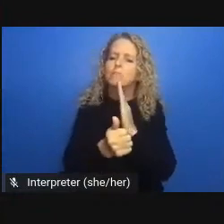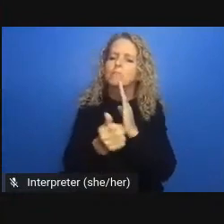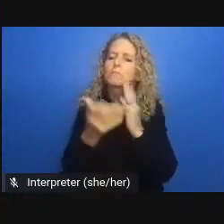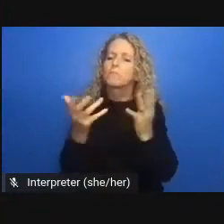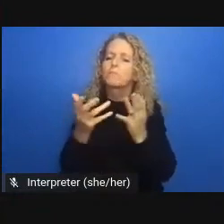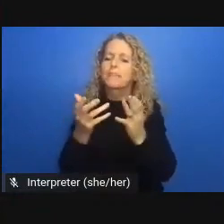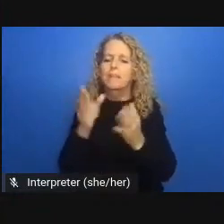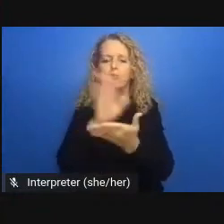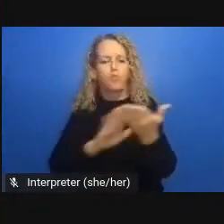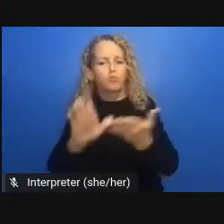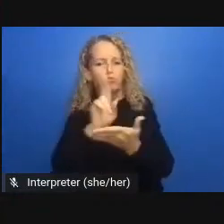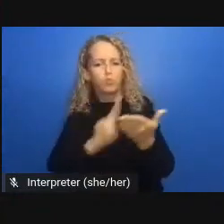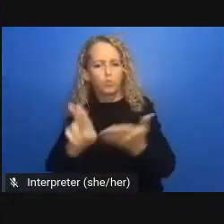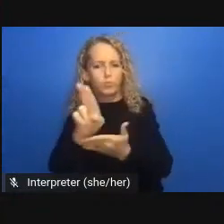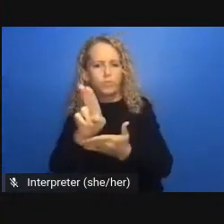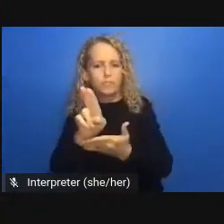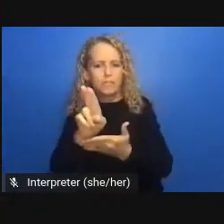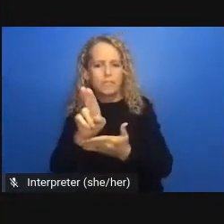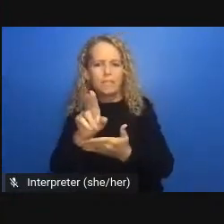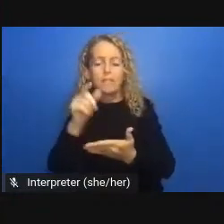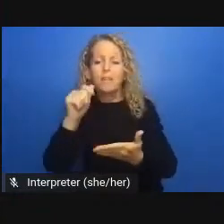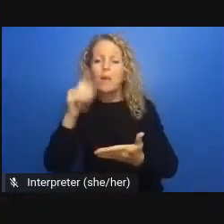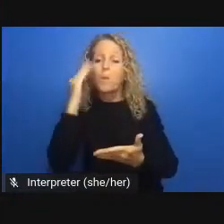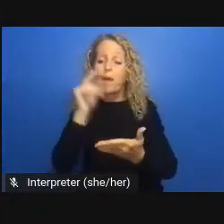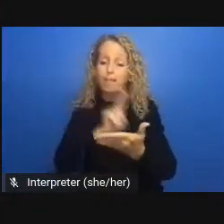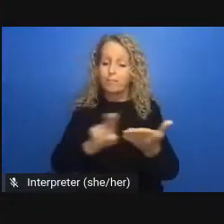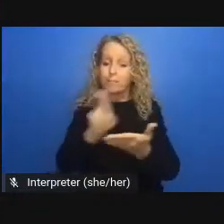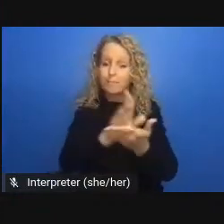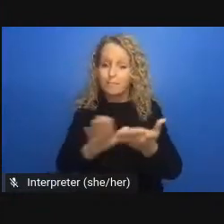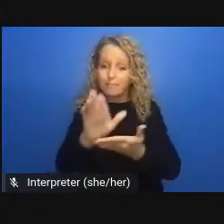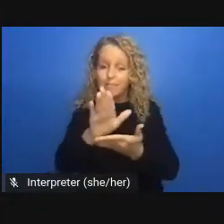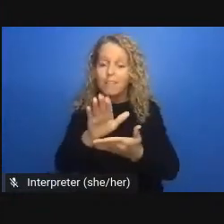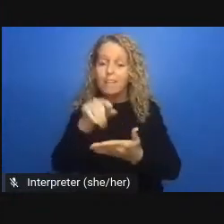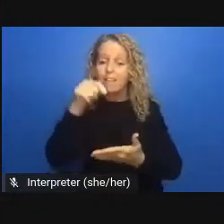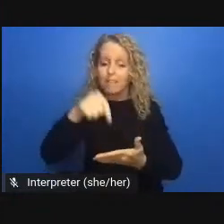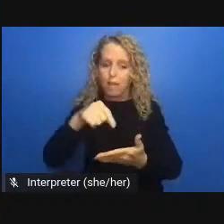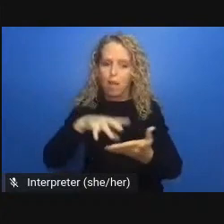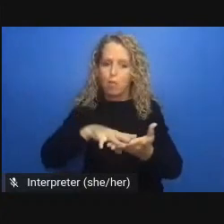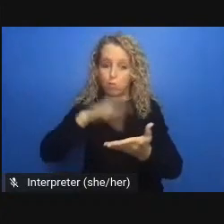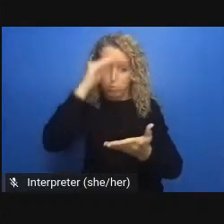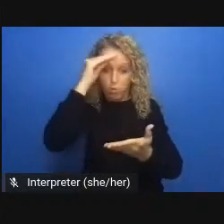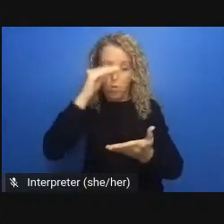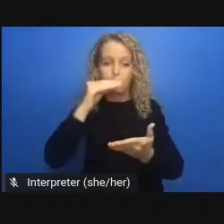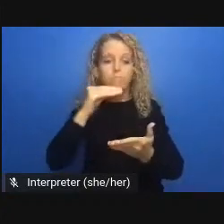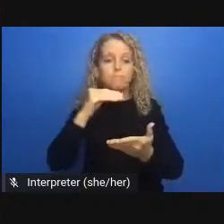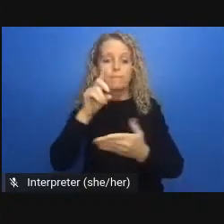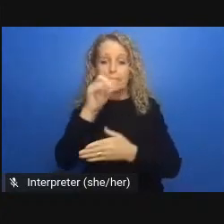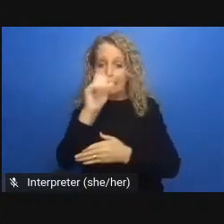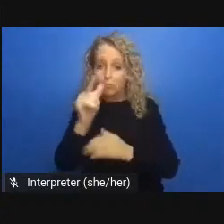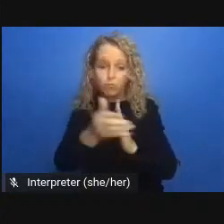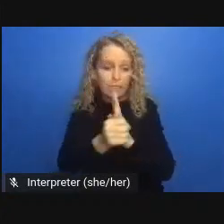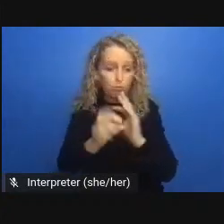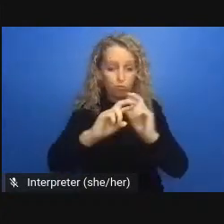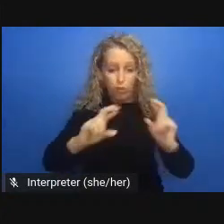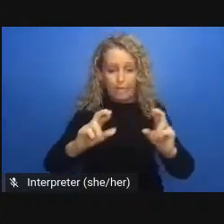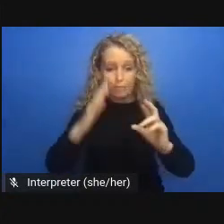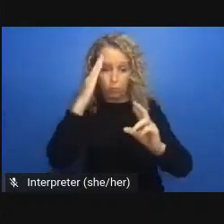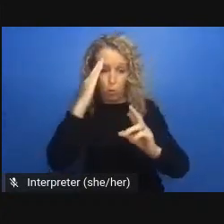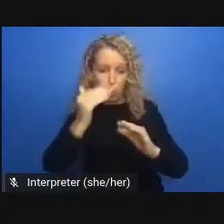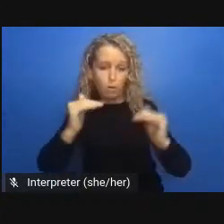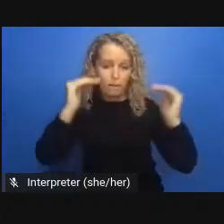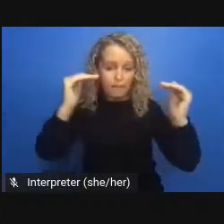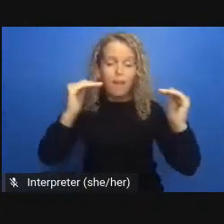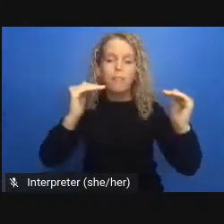we're preparing our students to go into the labor market. And so this is one of our really key opportunities to make sure our college